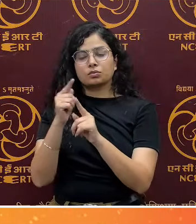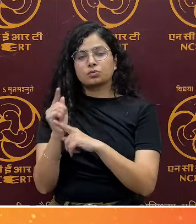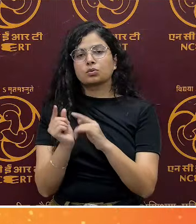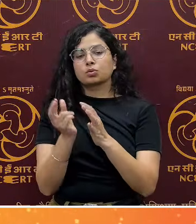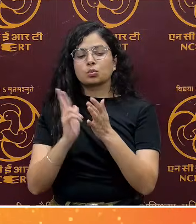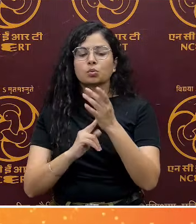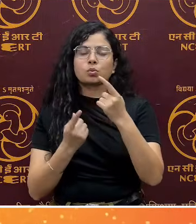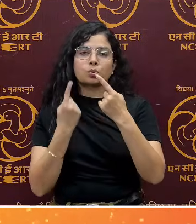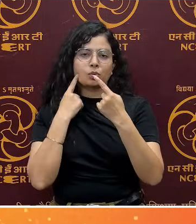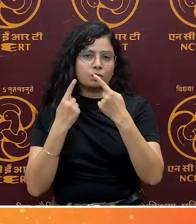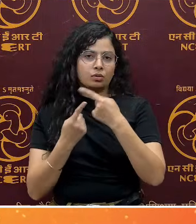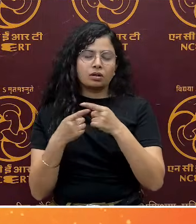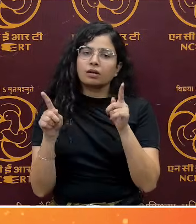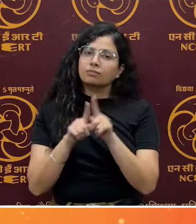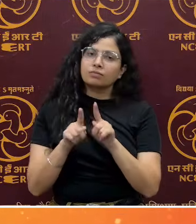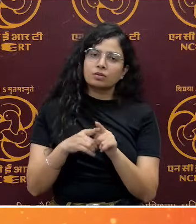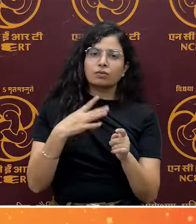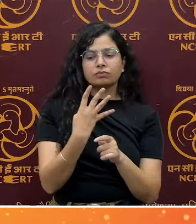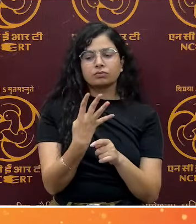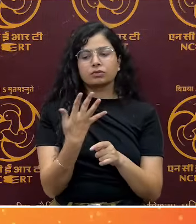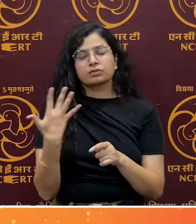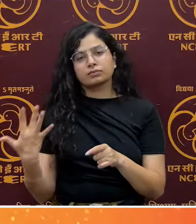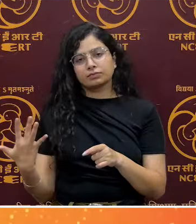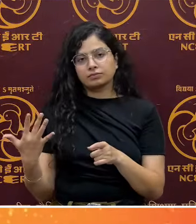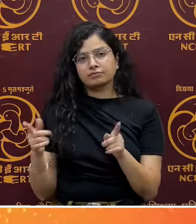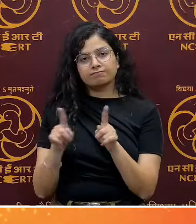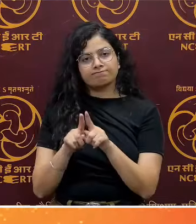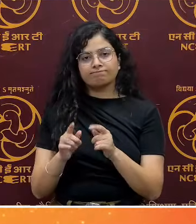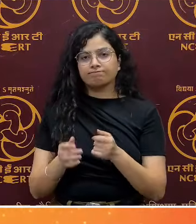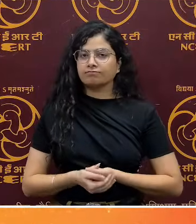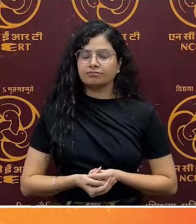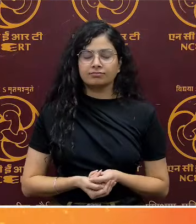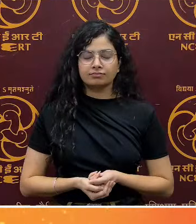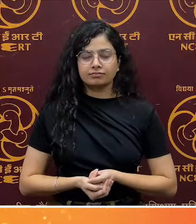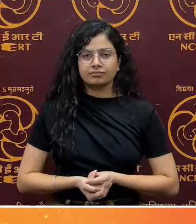Likewise 4 and likewise 5.